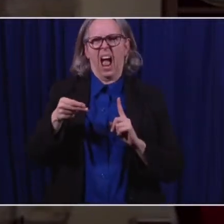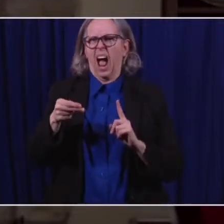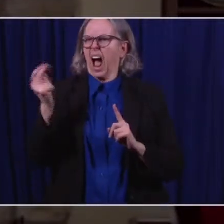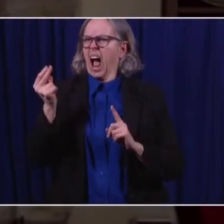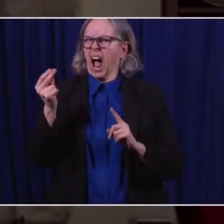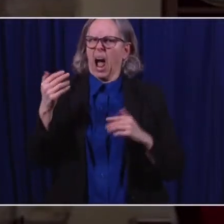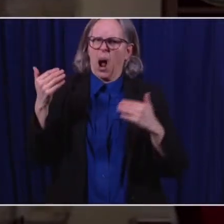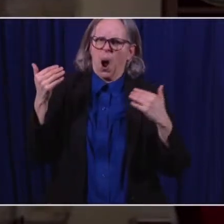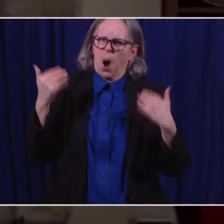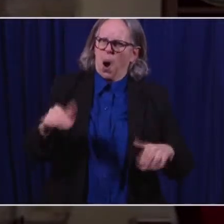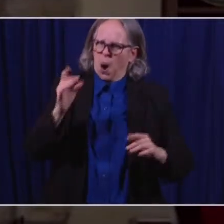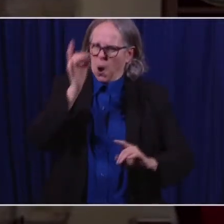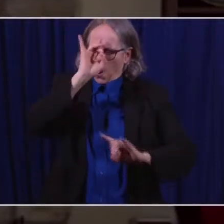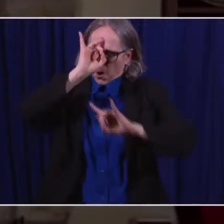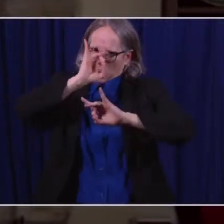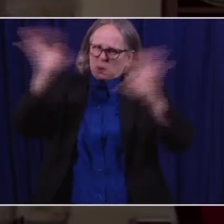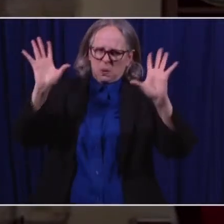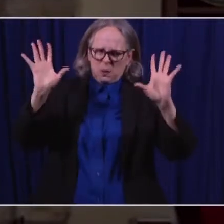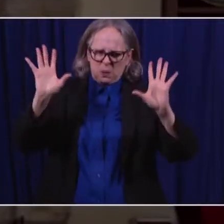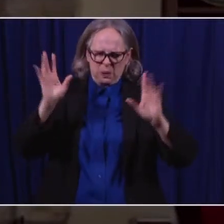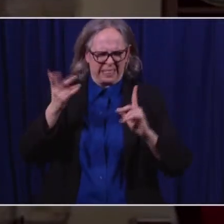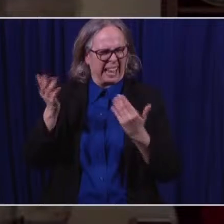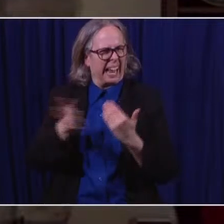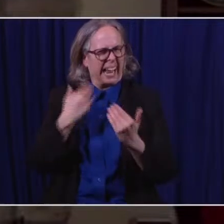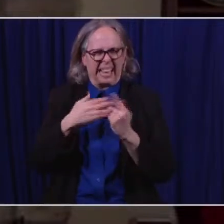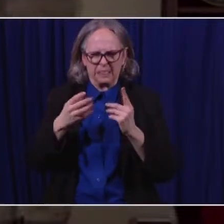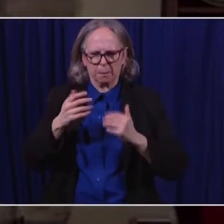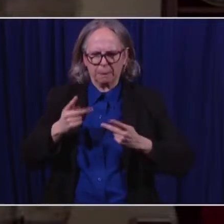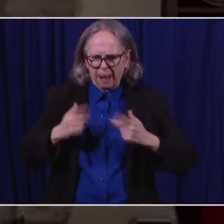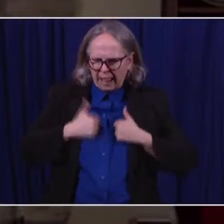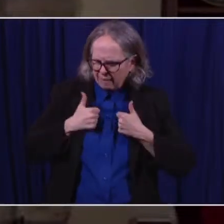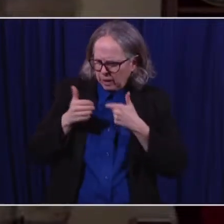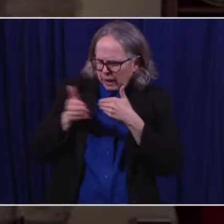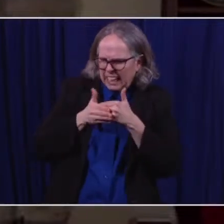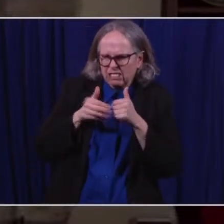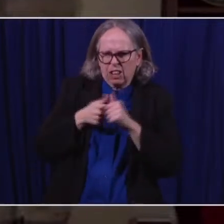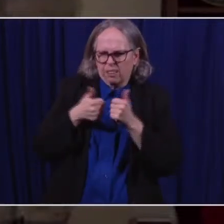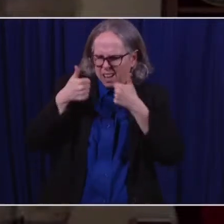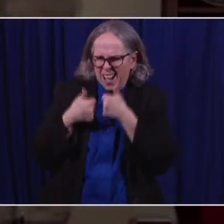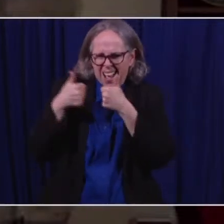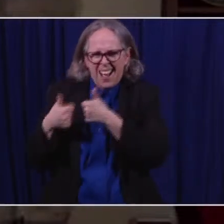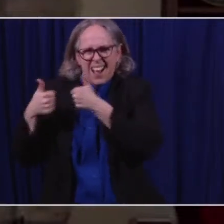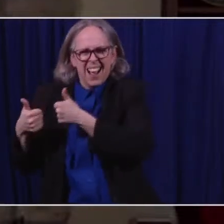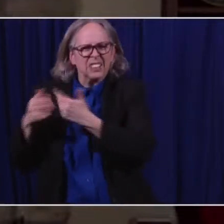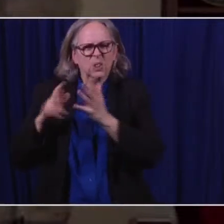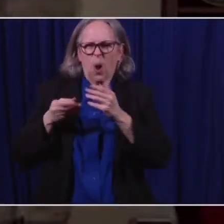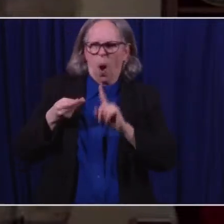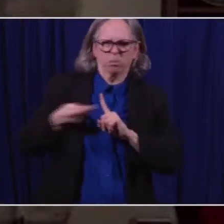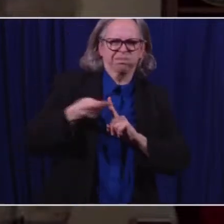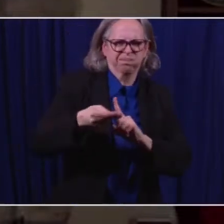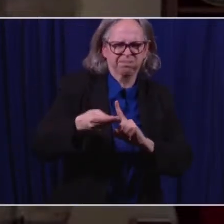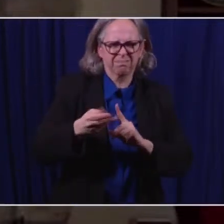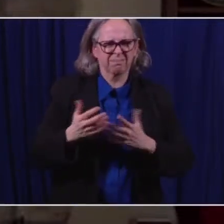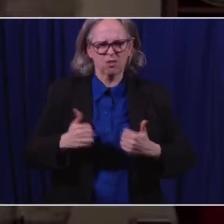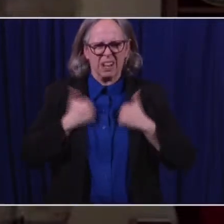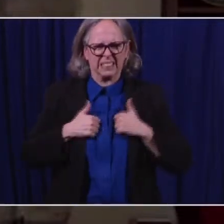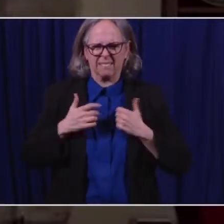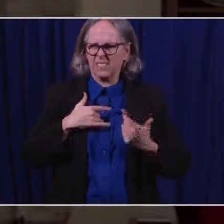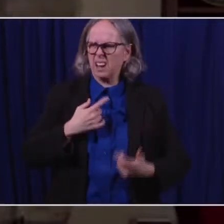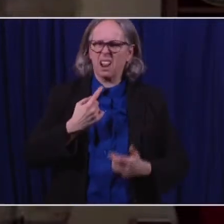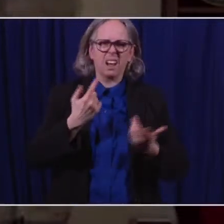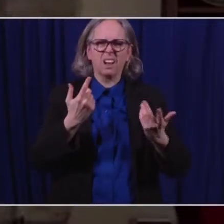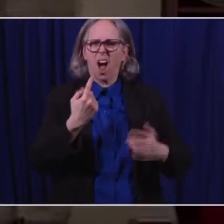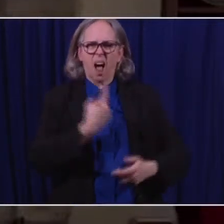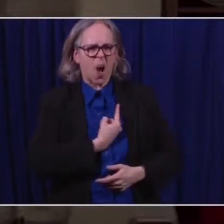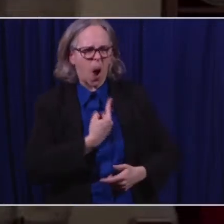the ease of spread in clustered housing complexes, the isolation of many residents who may not have access to information about how to get the